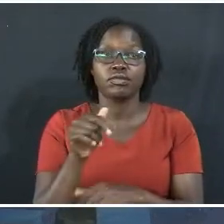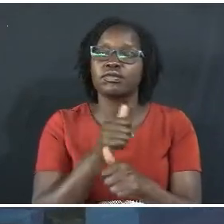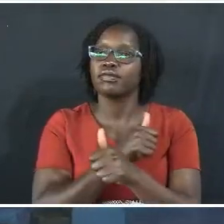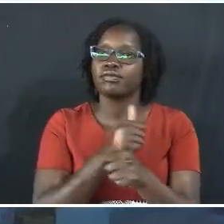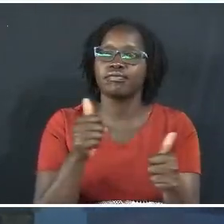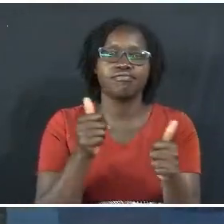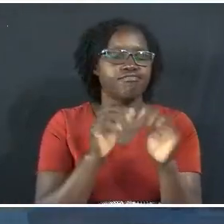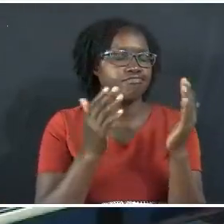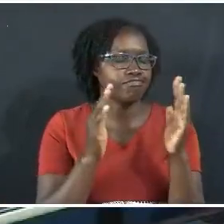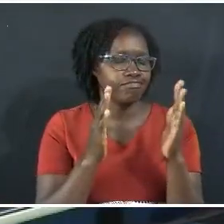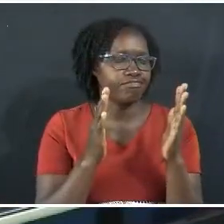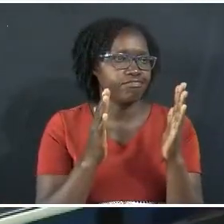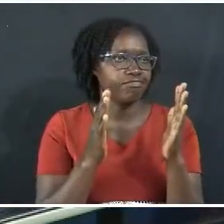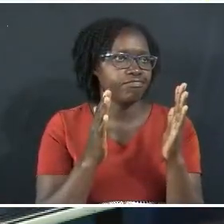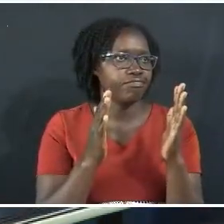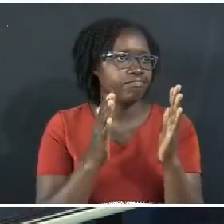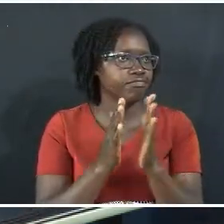done.